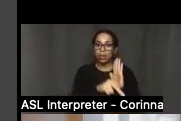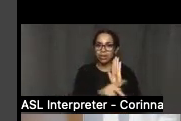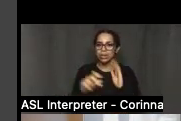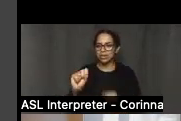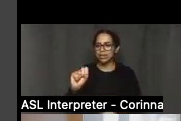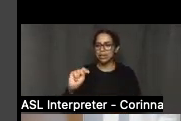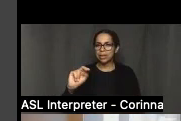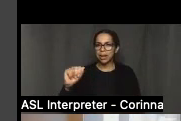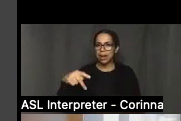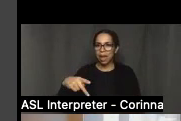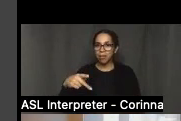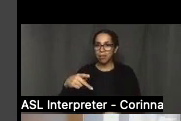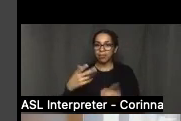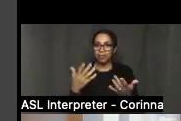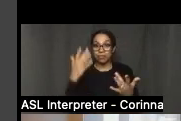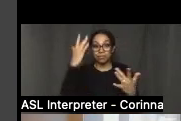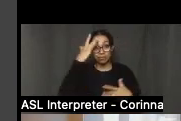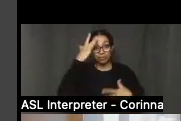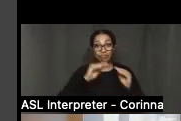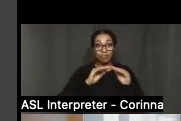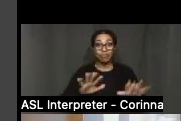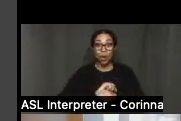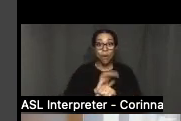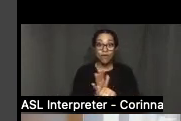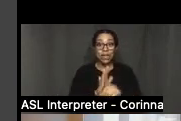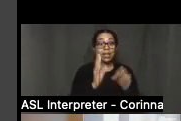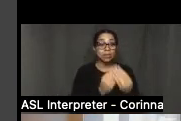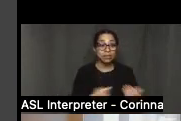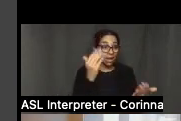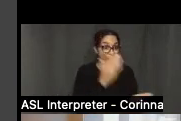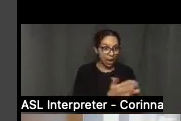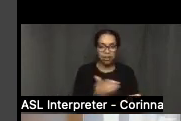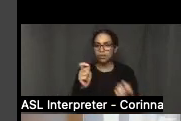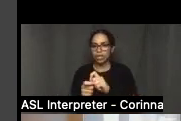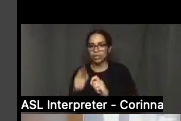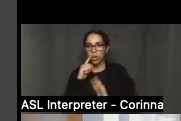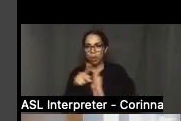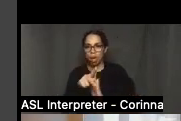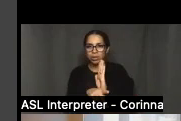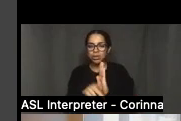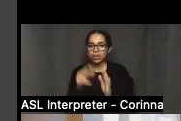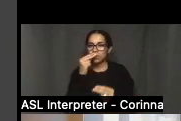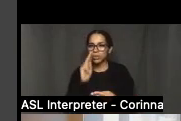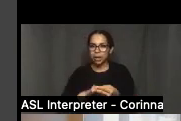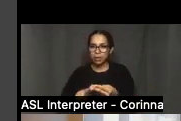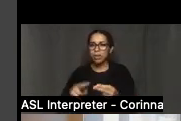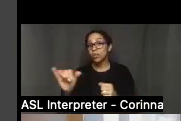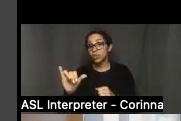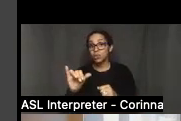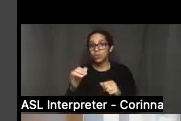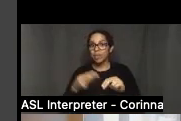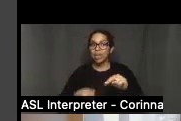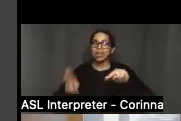end of the public health emergency, but also just more kind of prevalent to all of us, the increasing cost of food